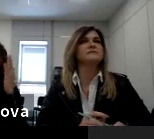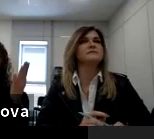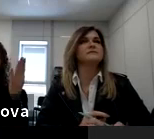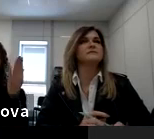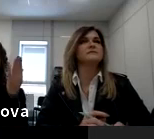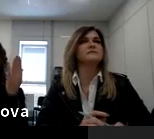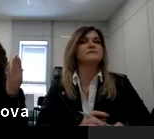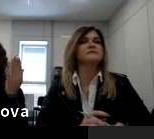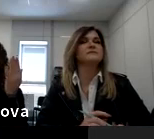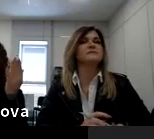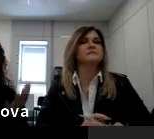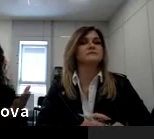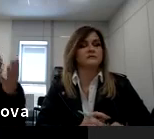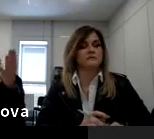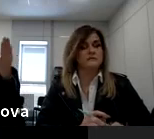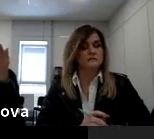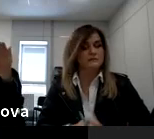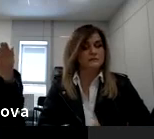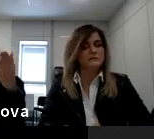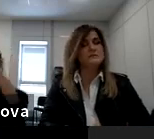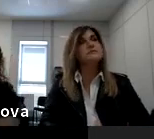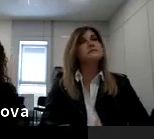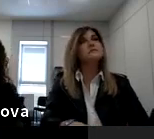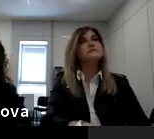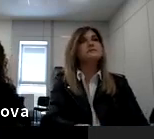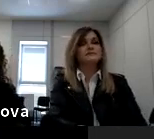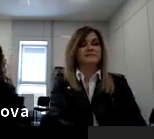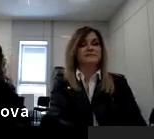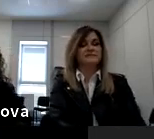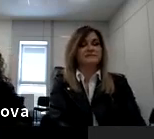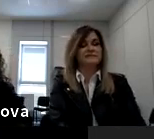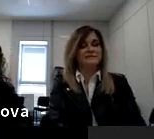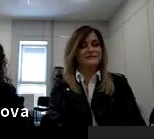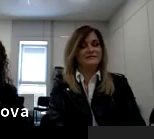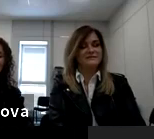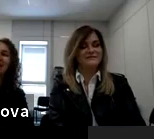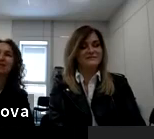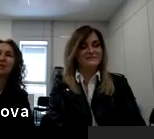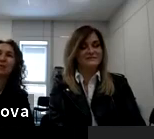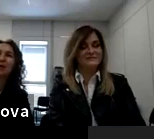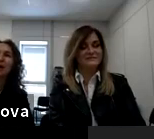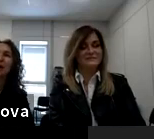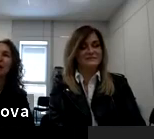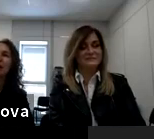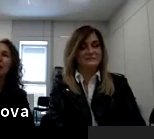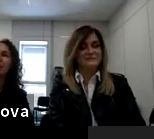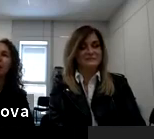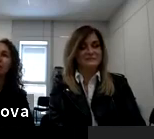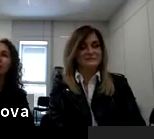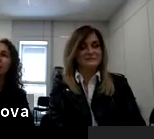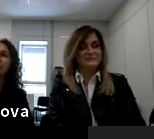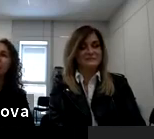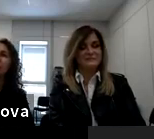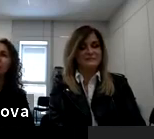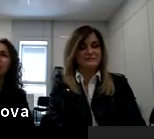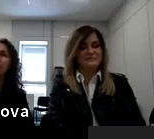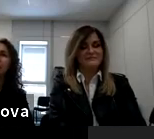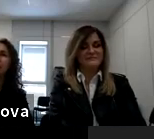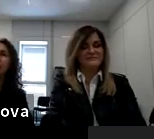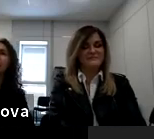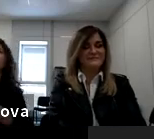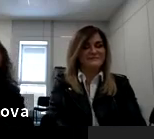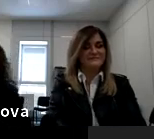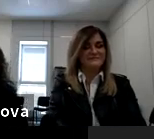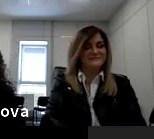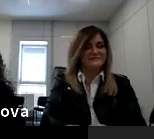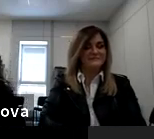our new one. It is very beautiful, standing on a rock. So about